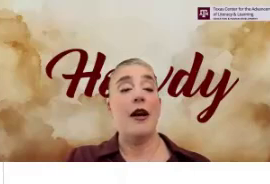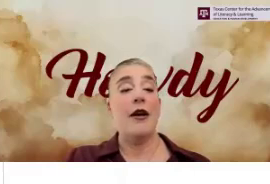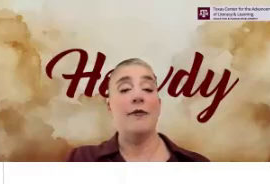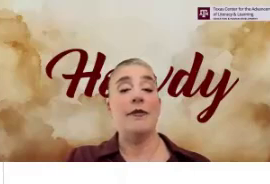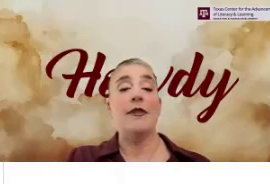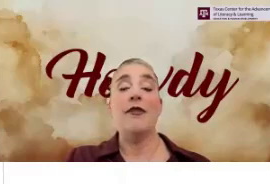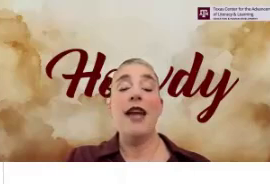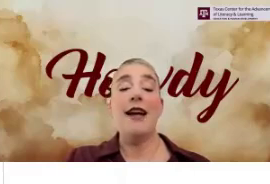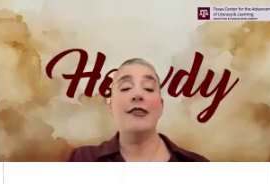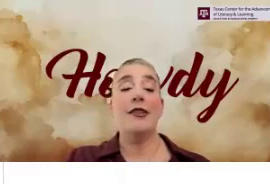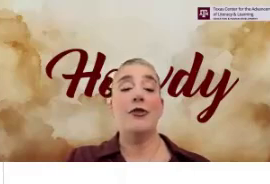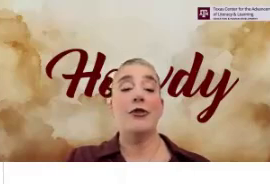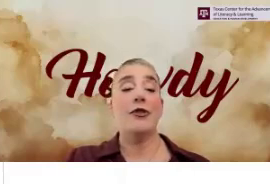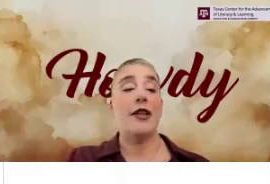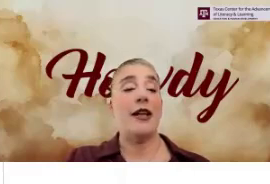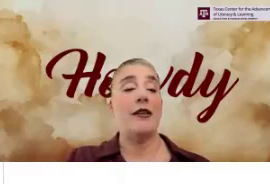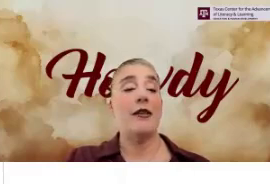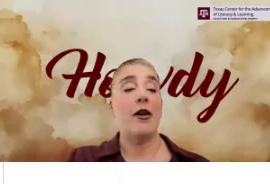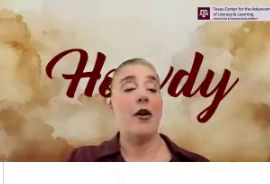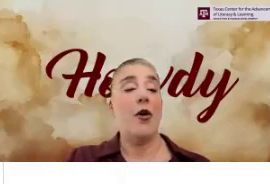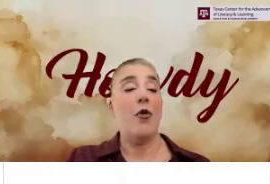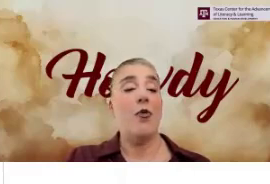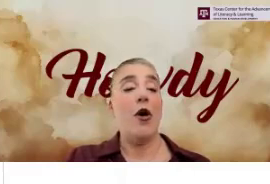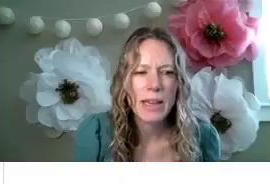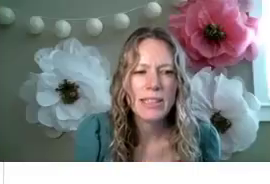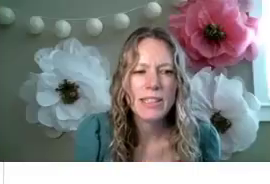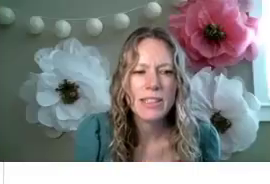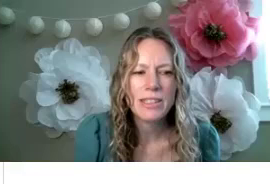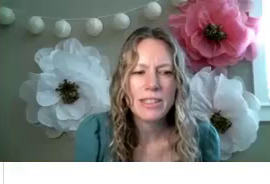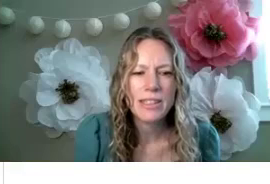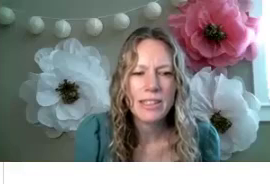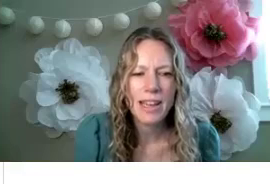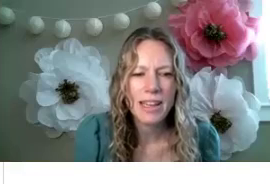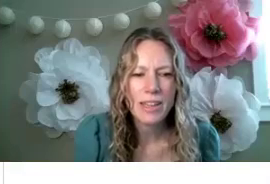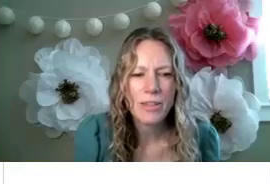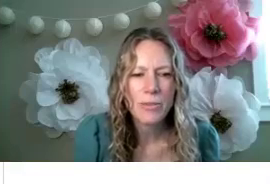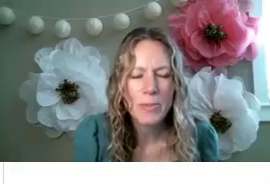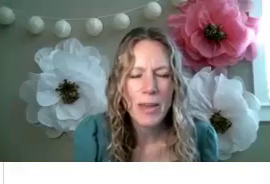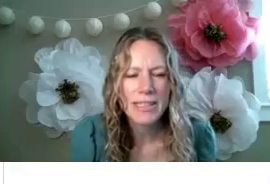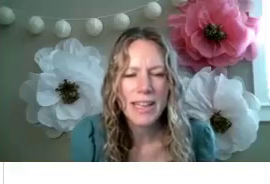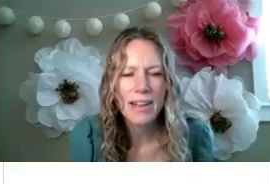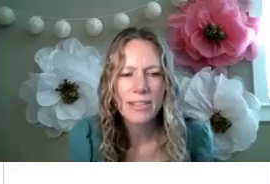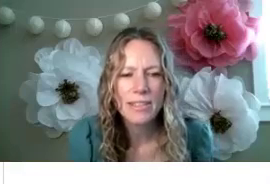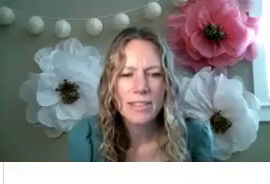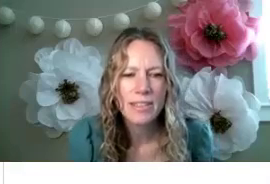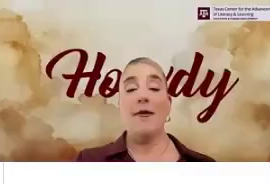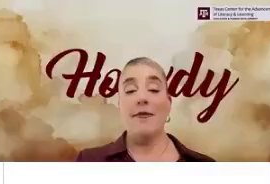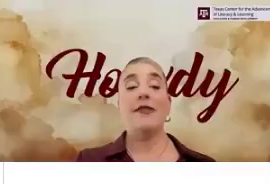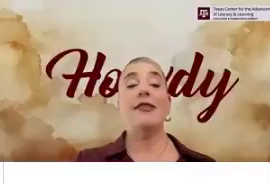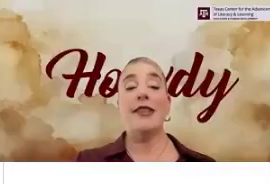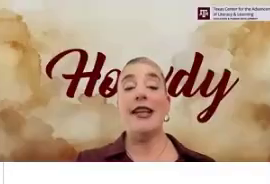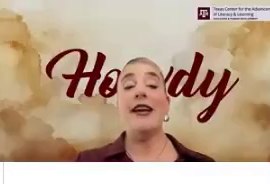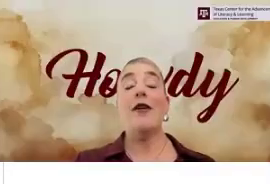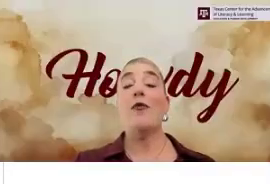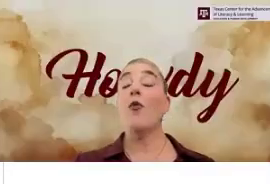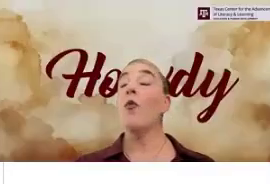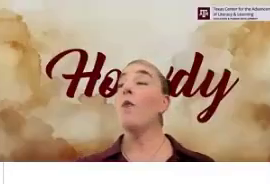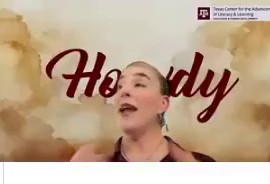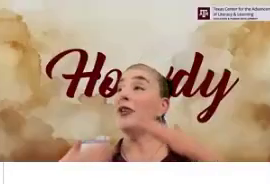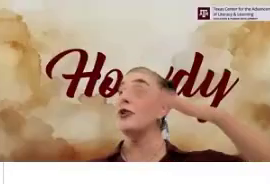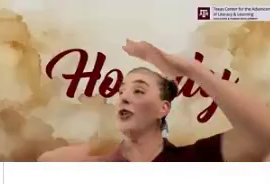here? Now that's interesting. It's because, see? yeah, you've spaced Okay. down. Yep,